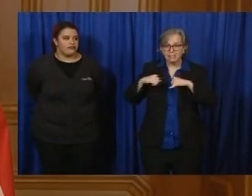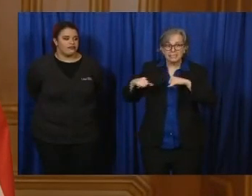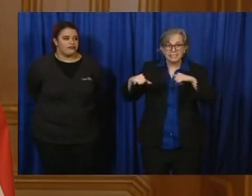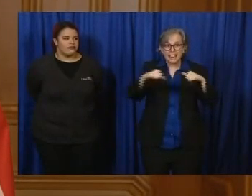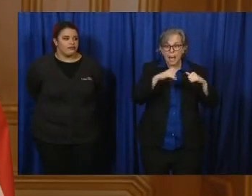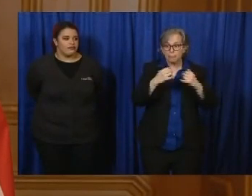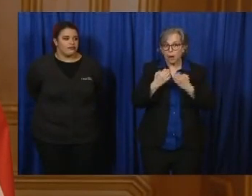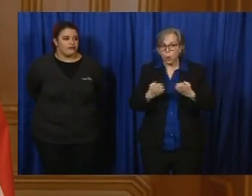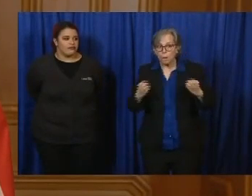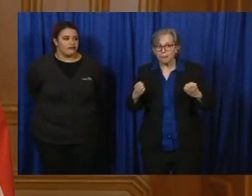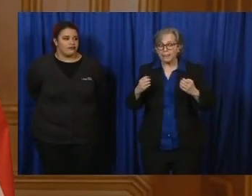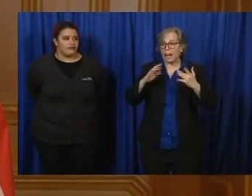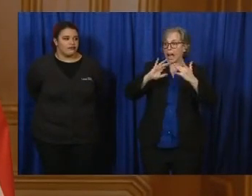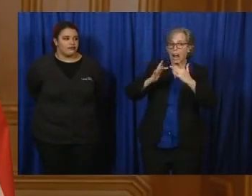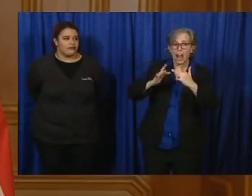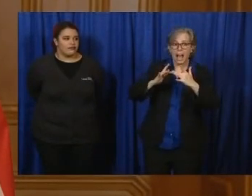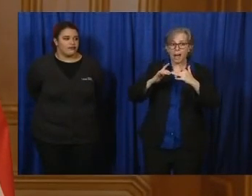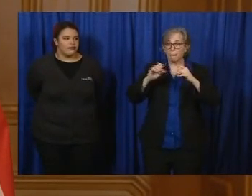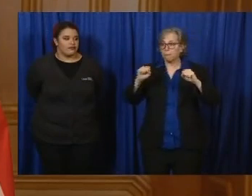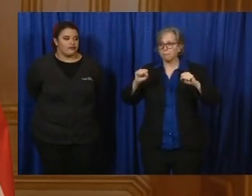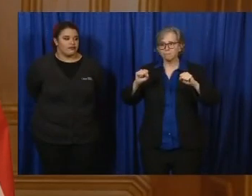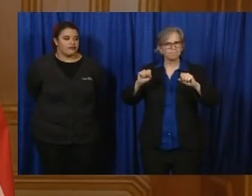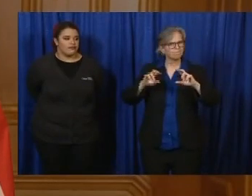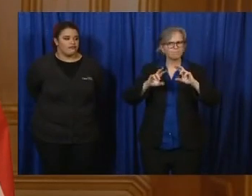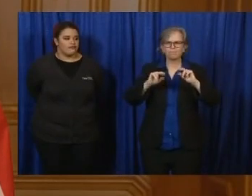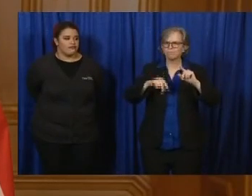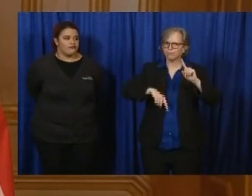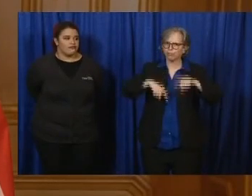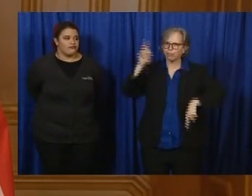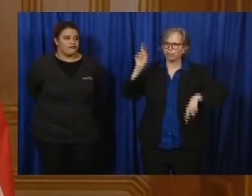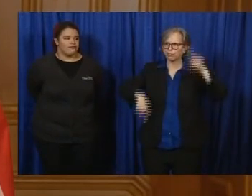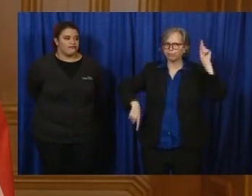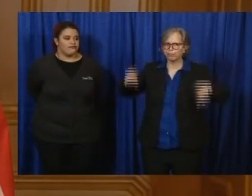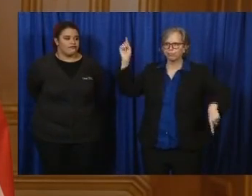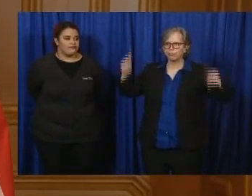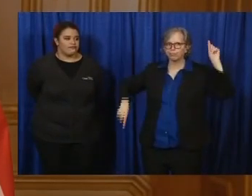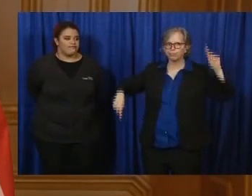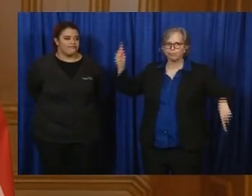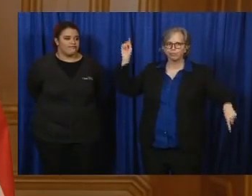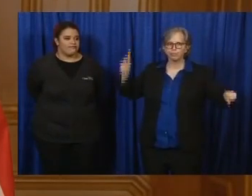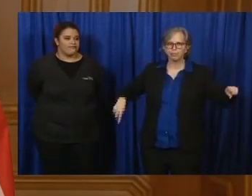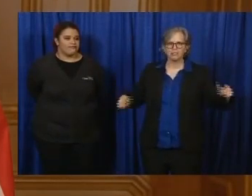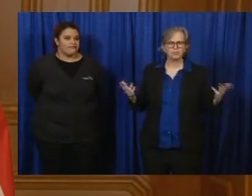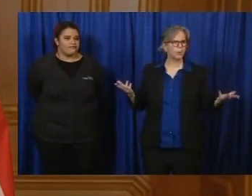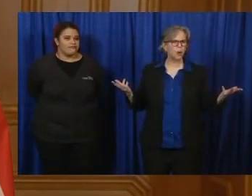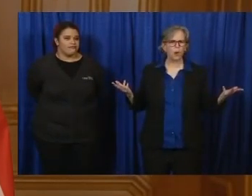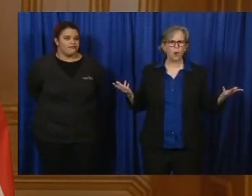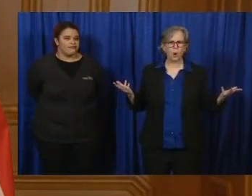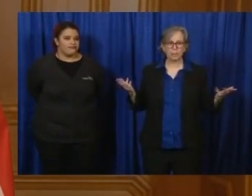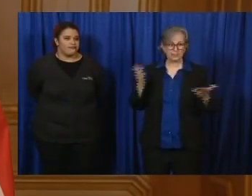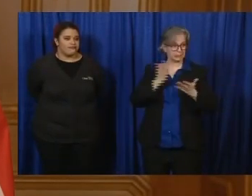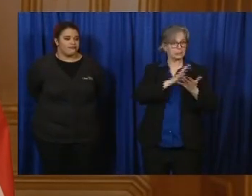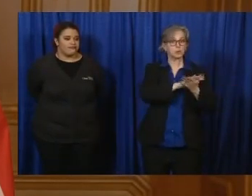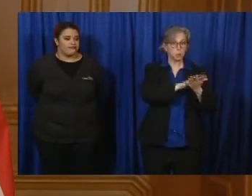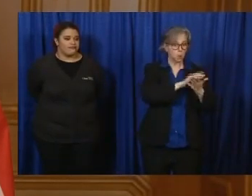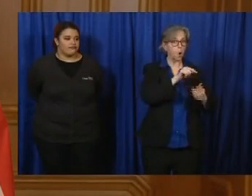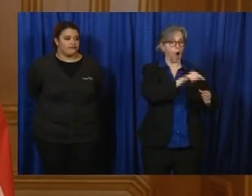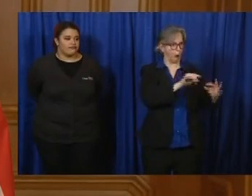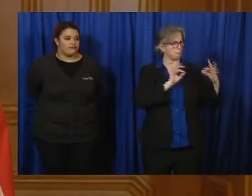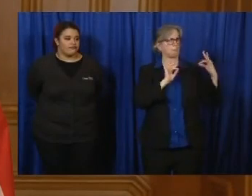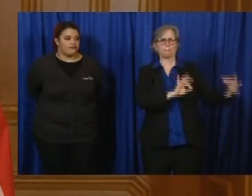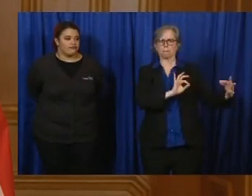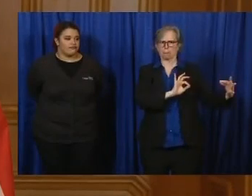learning. Not every school has the ability to do that. So you'll have, in some cases, families in cities,